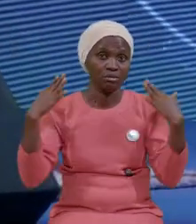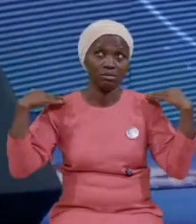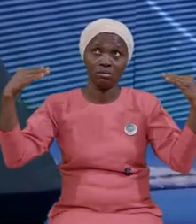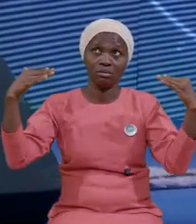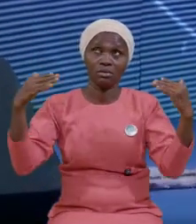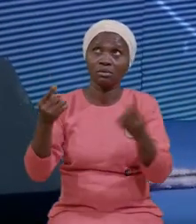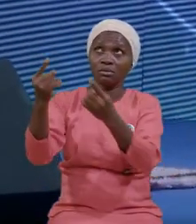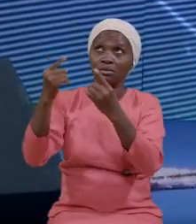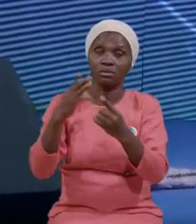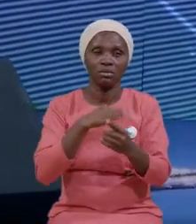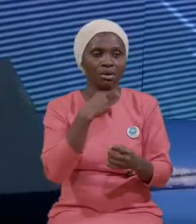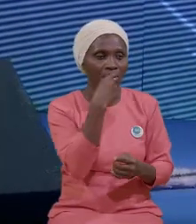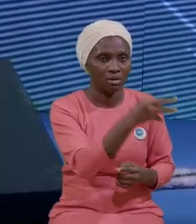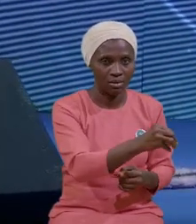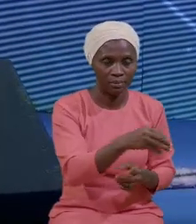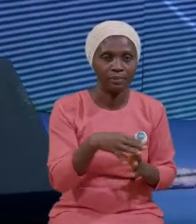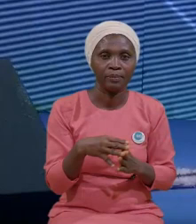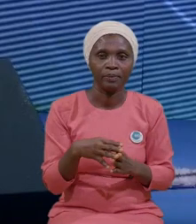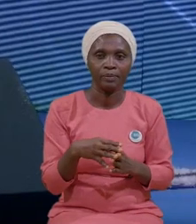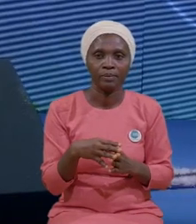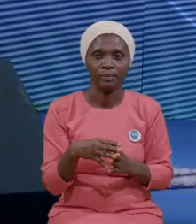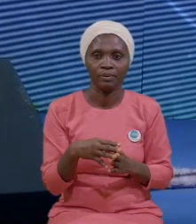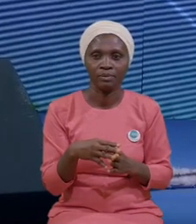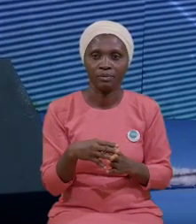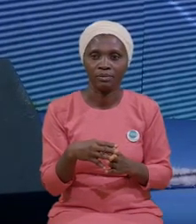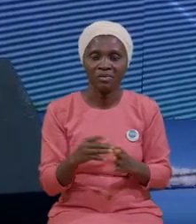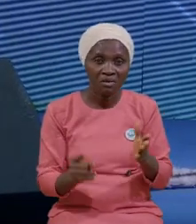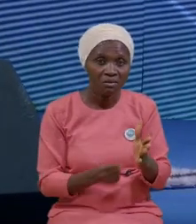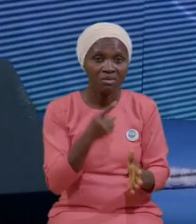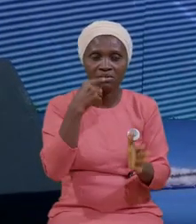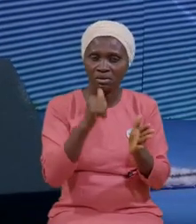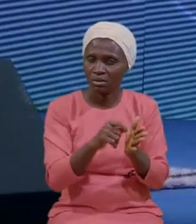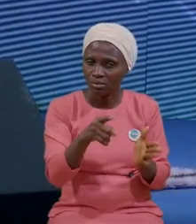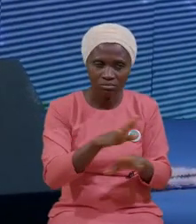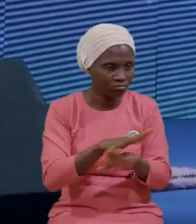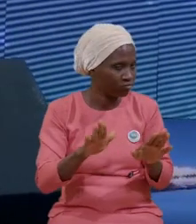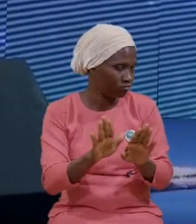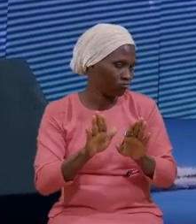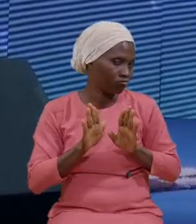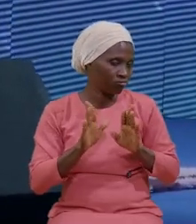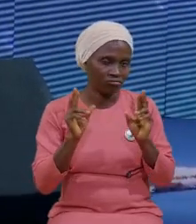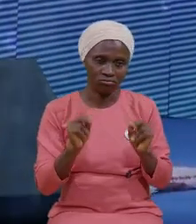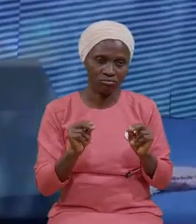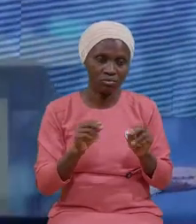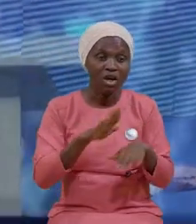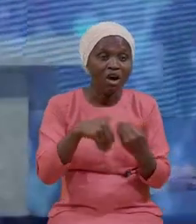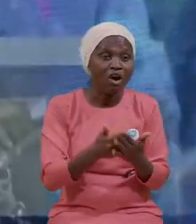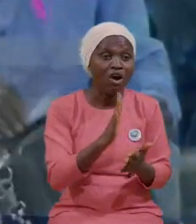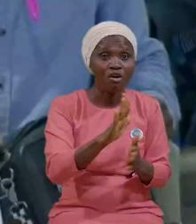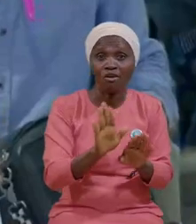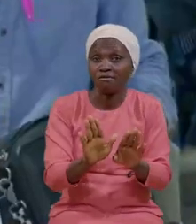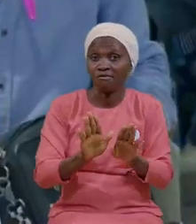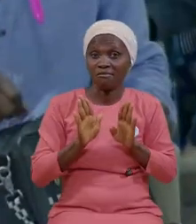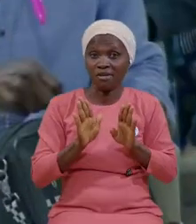and told them, first of all, he said, fear not, all your fears are taken